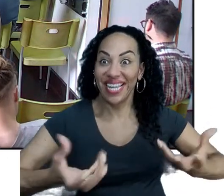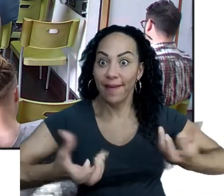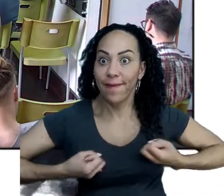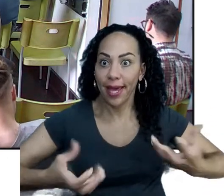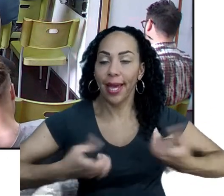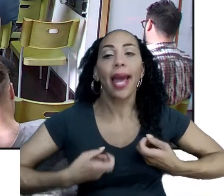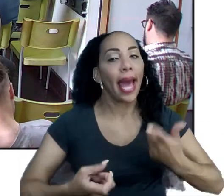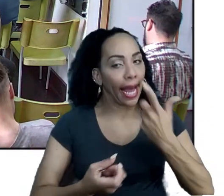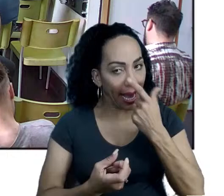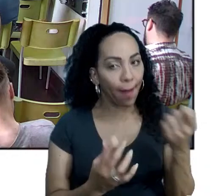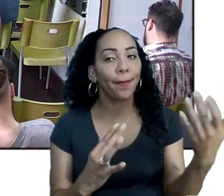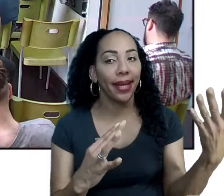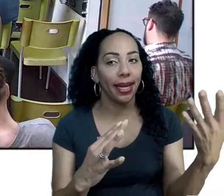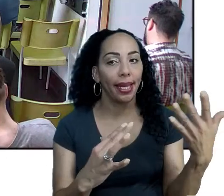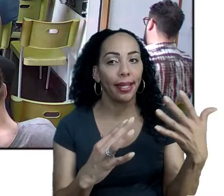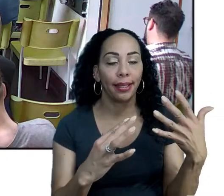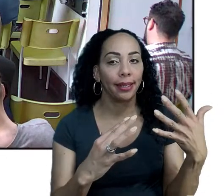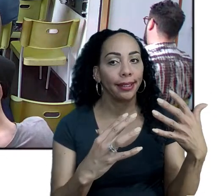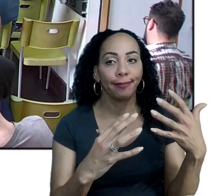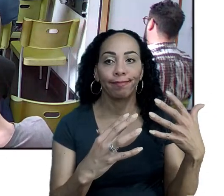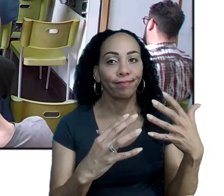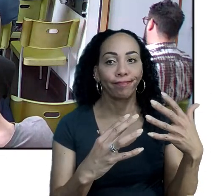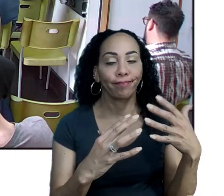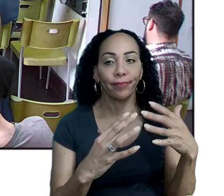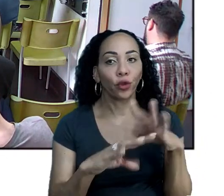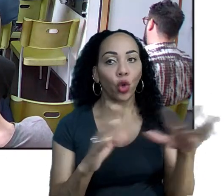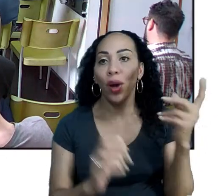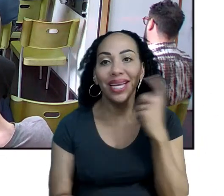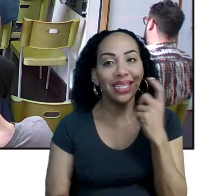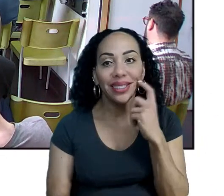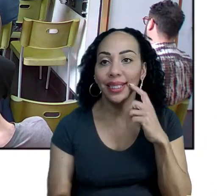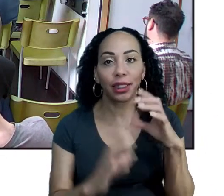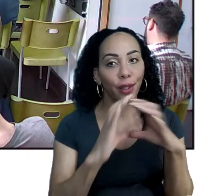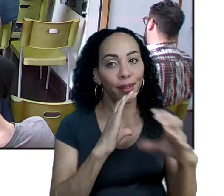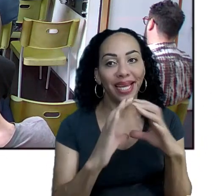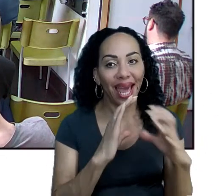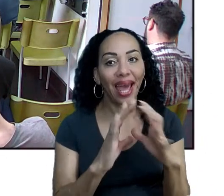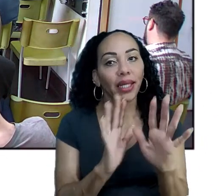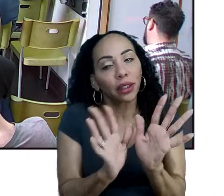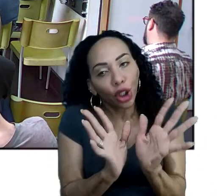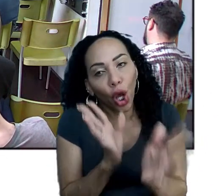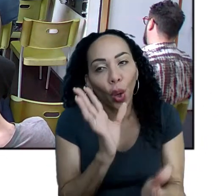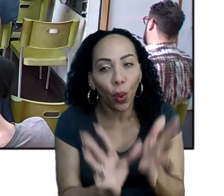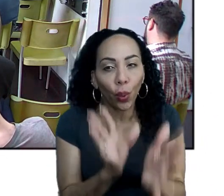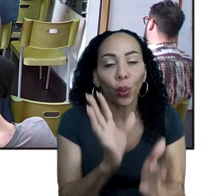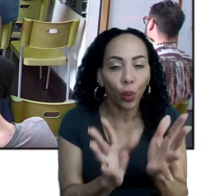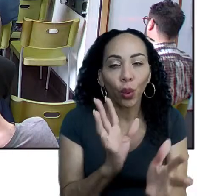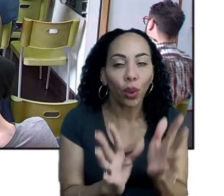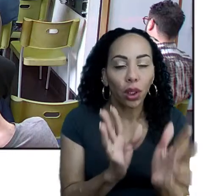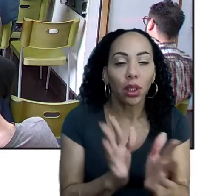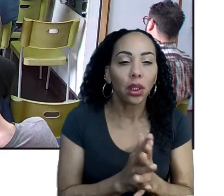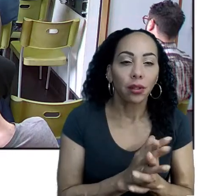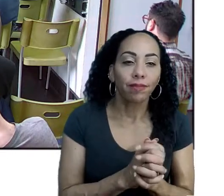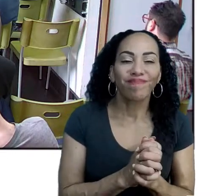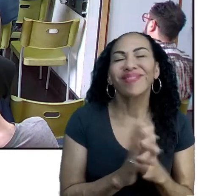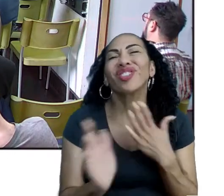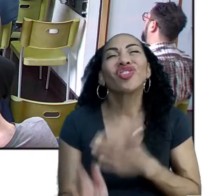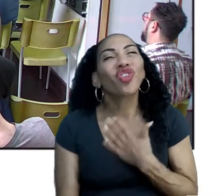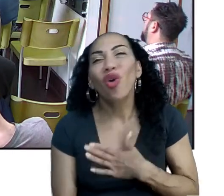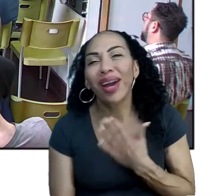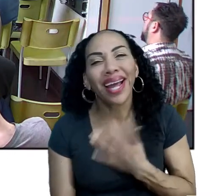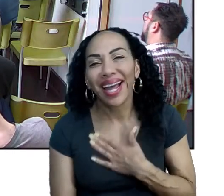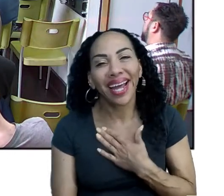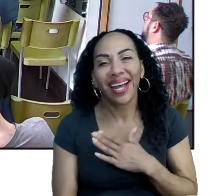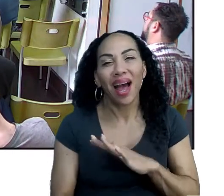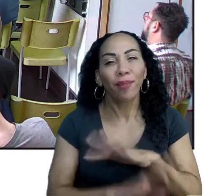inaccessible and kind of quite difficult in certain situations. And so, yeah, it's just sorry, I'm not giving a lot there,